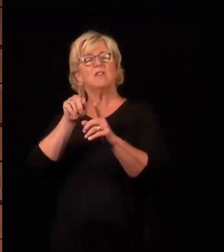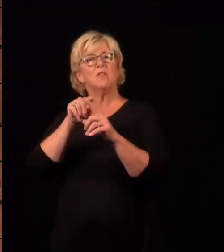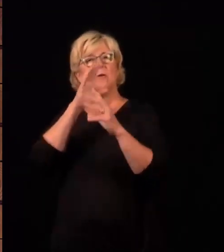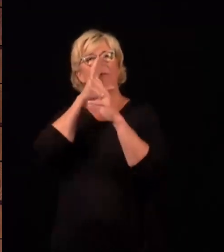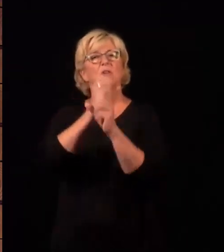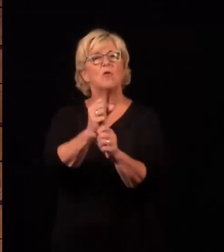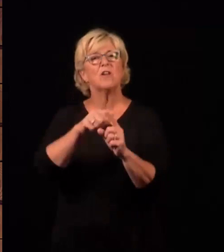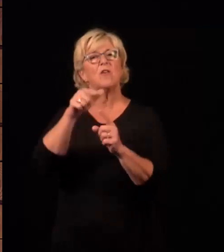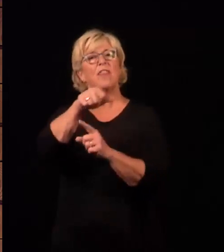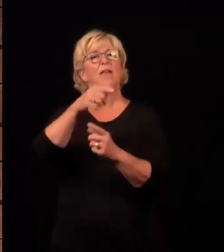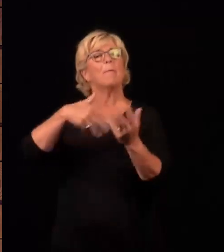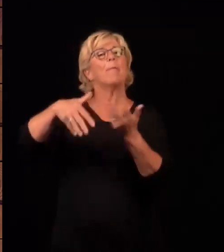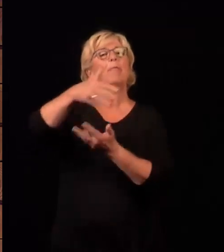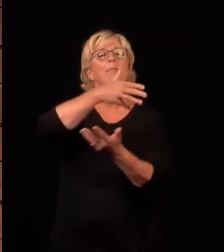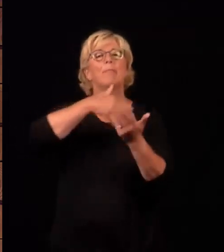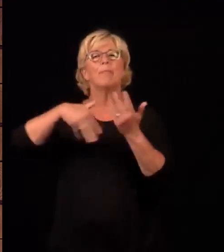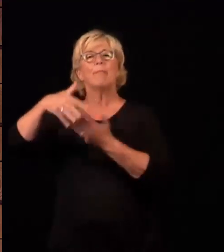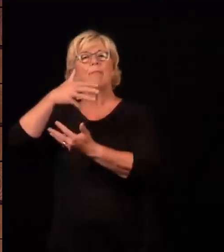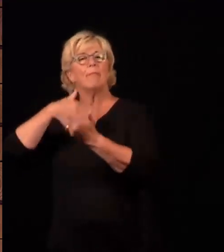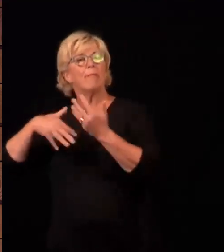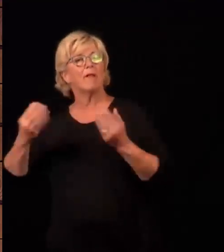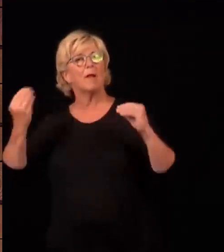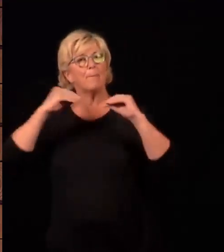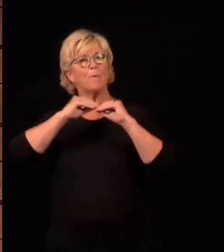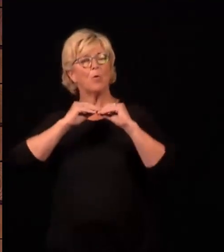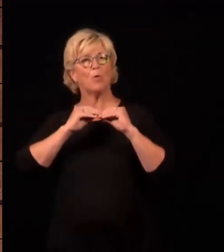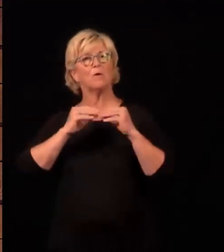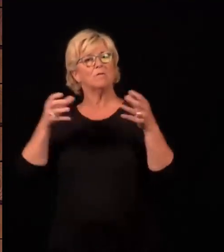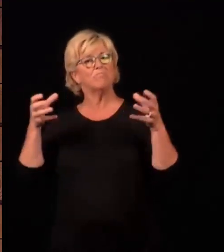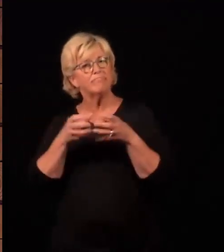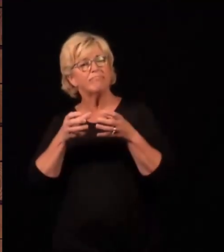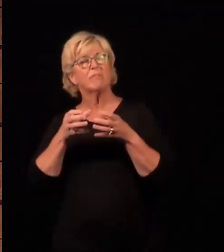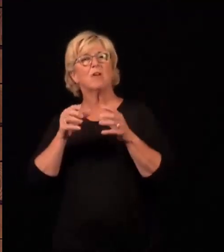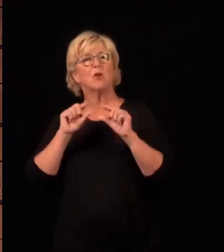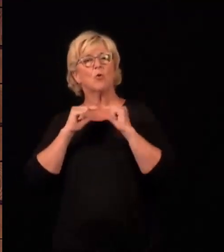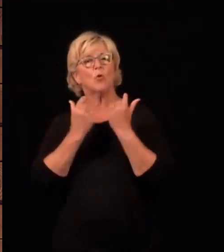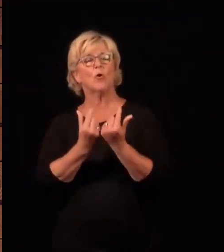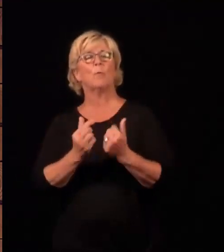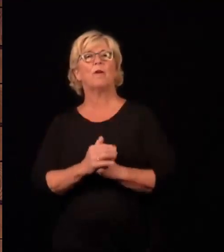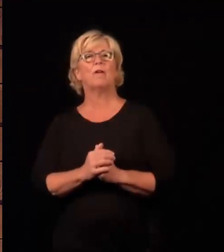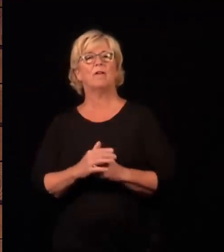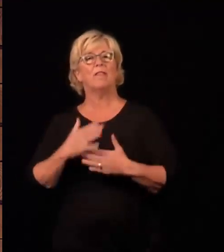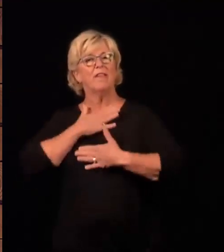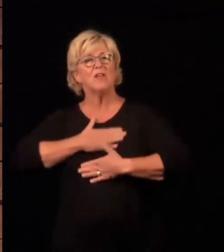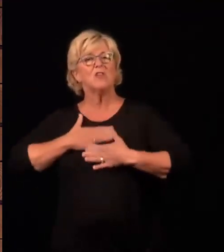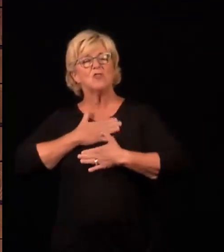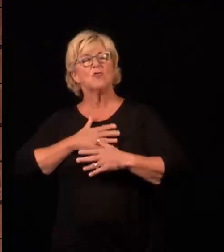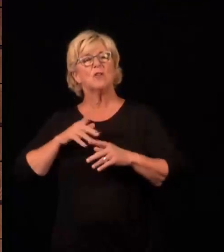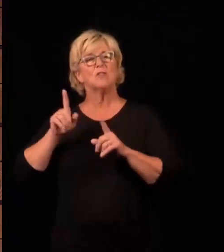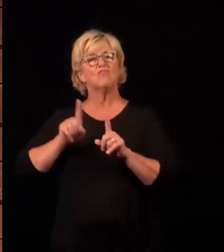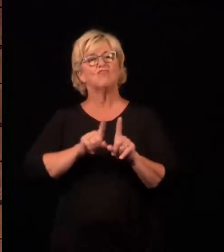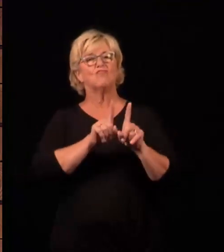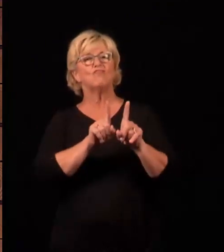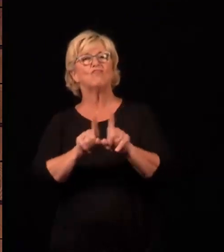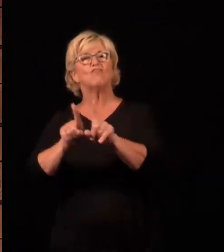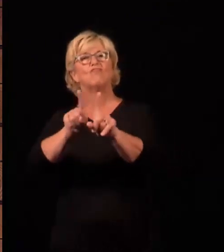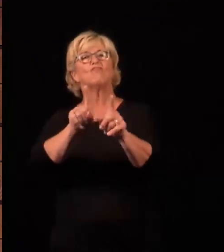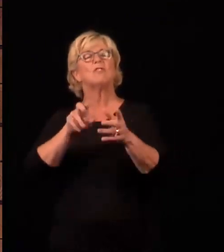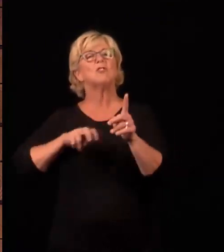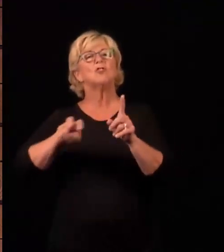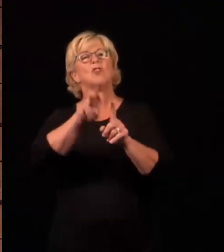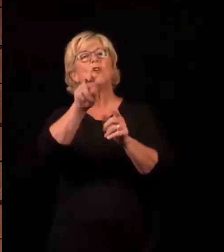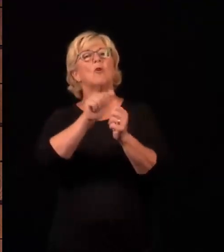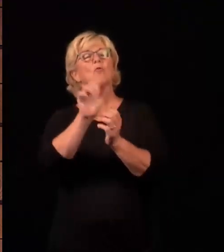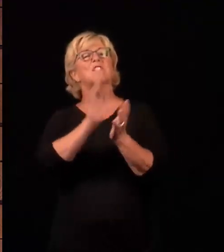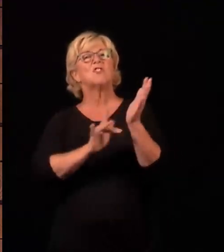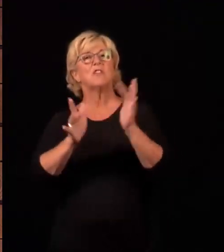that tapestry of their relationships even tighter, and they'll enjoy the journey with Jesus more and more. He says